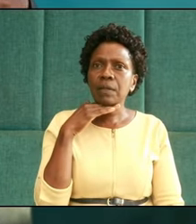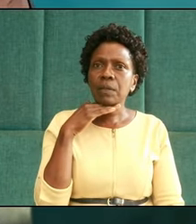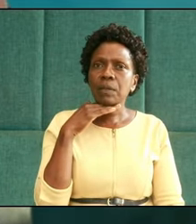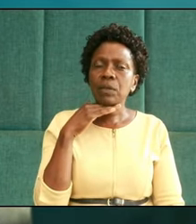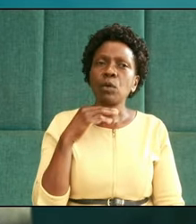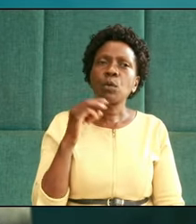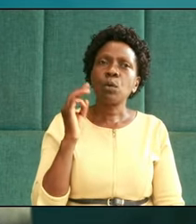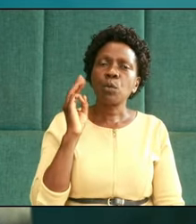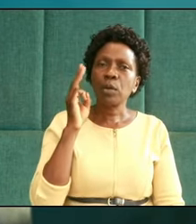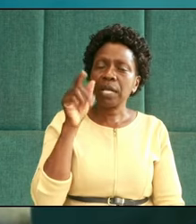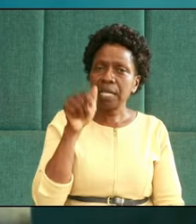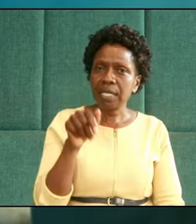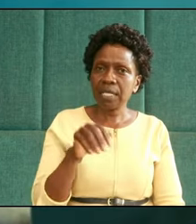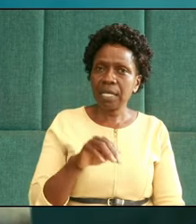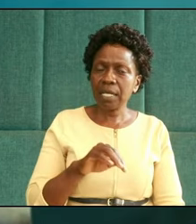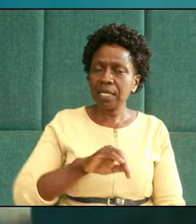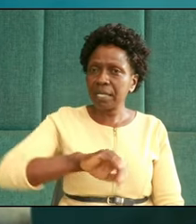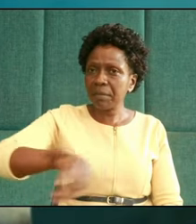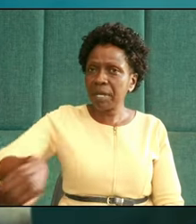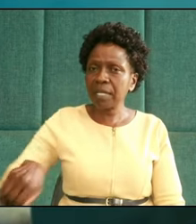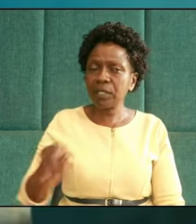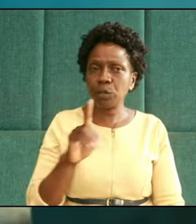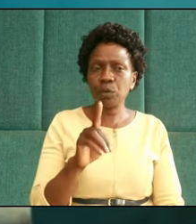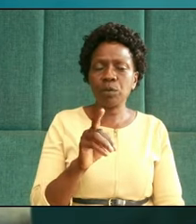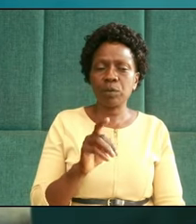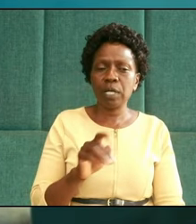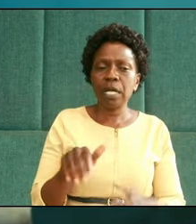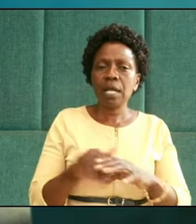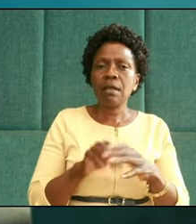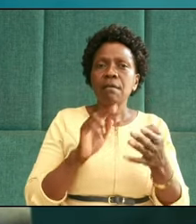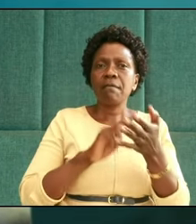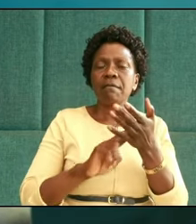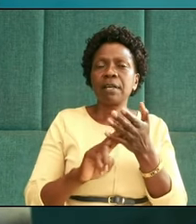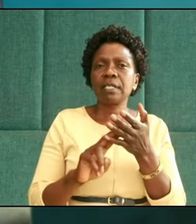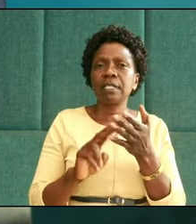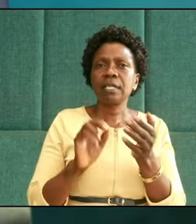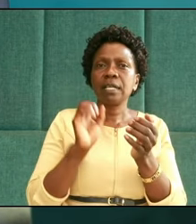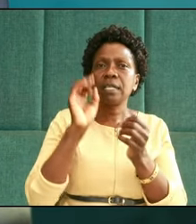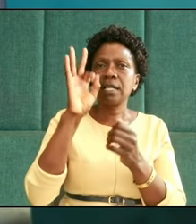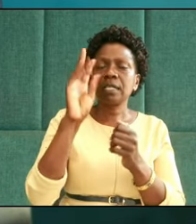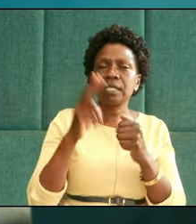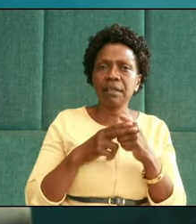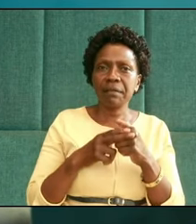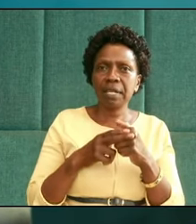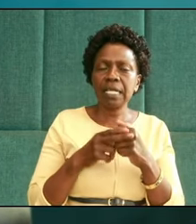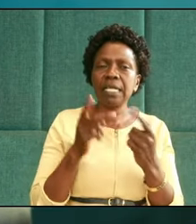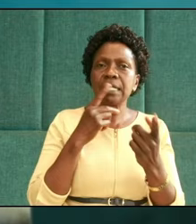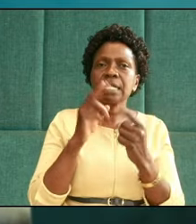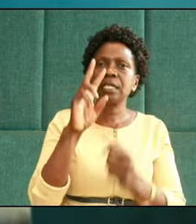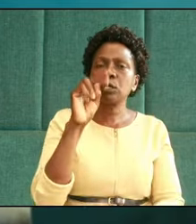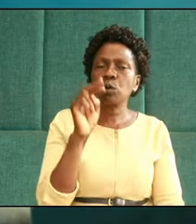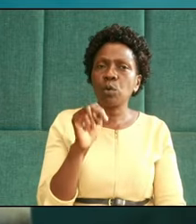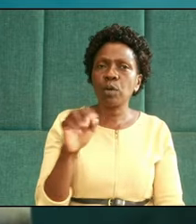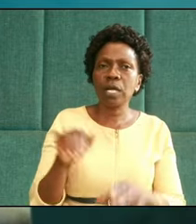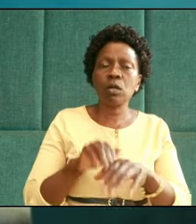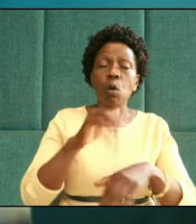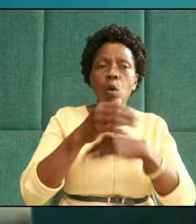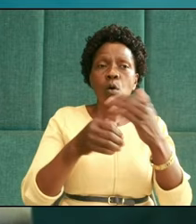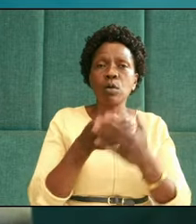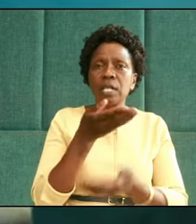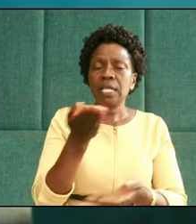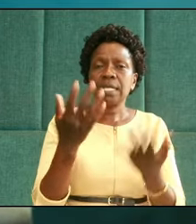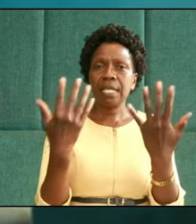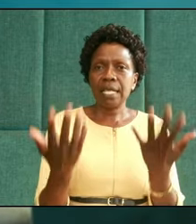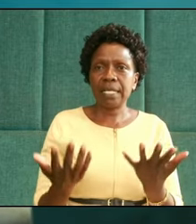will that succeed? He says in verse 37, no, in all these things